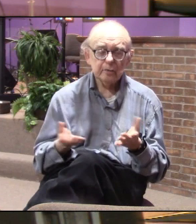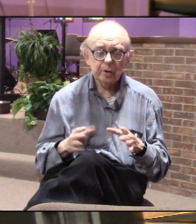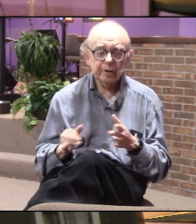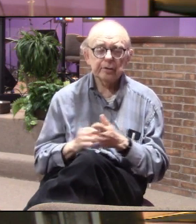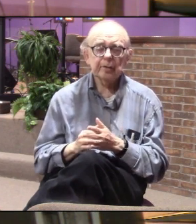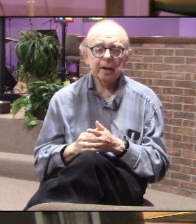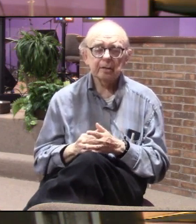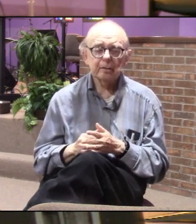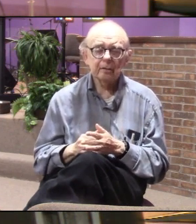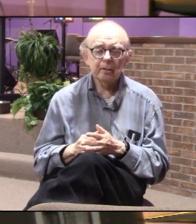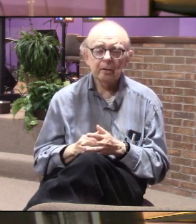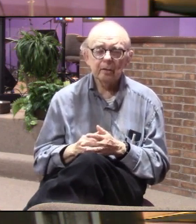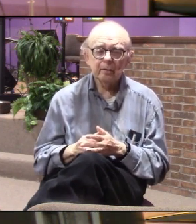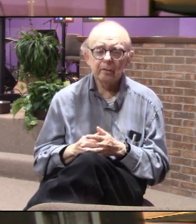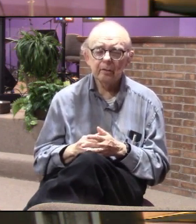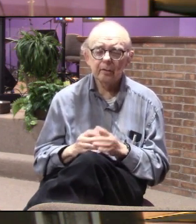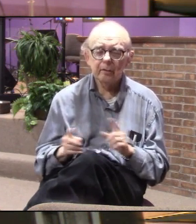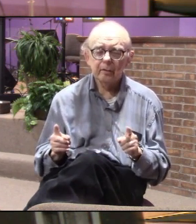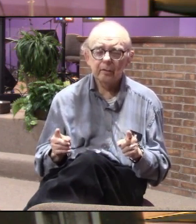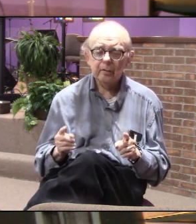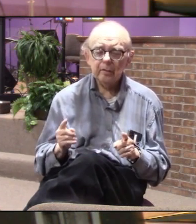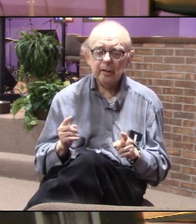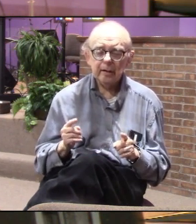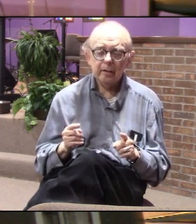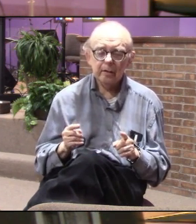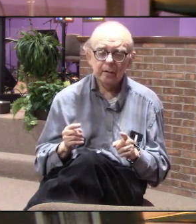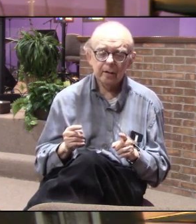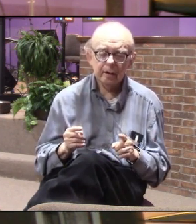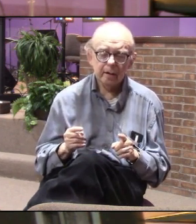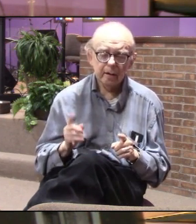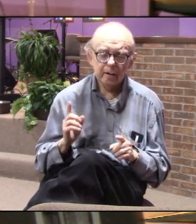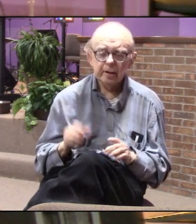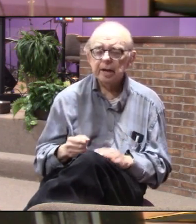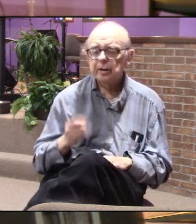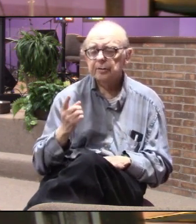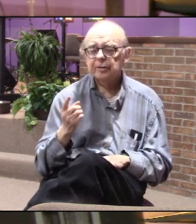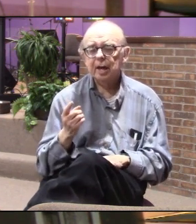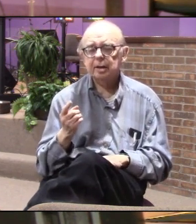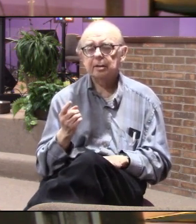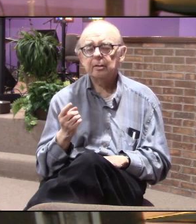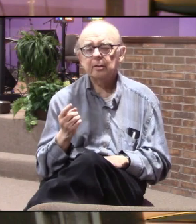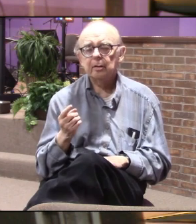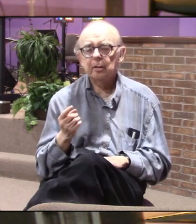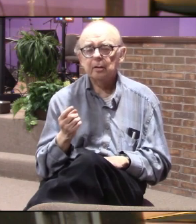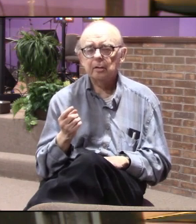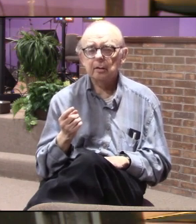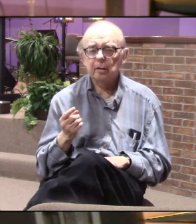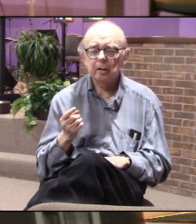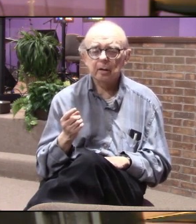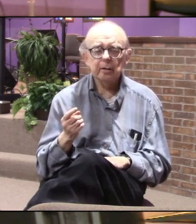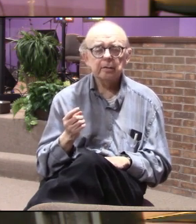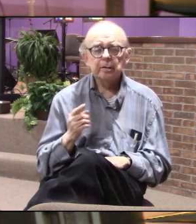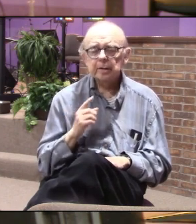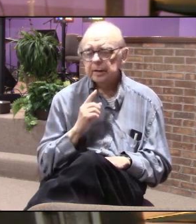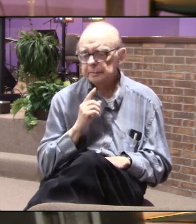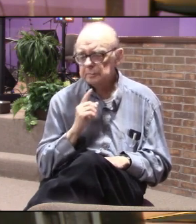to. But what we need to understand